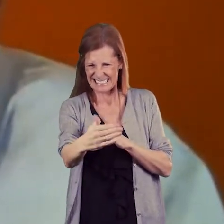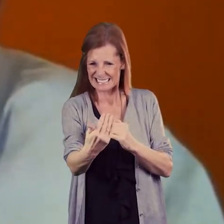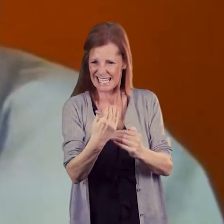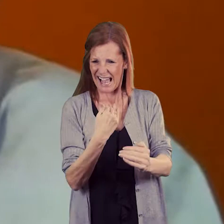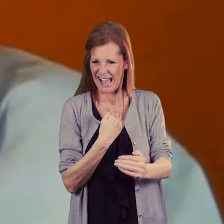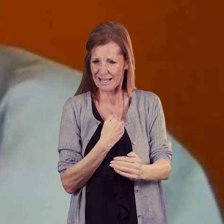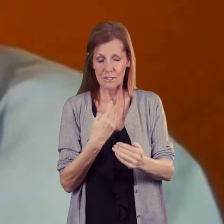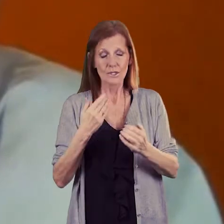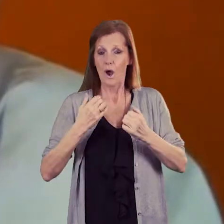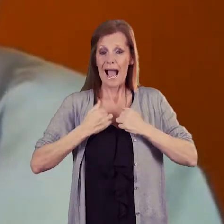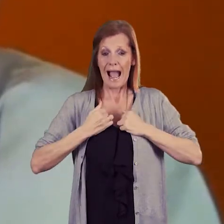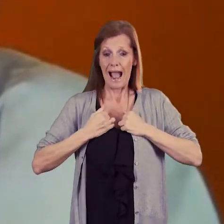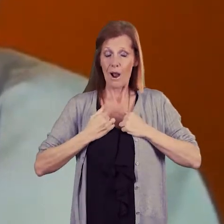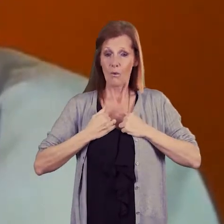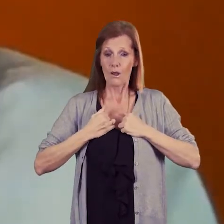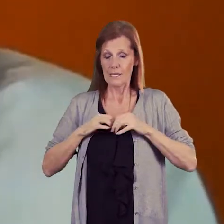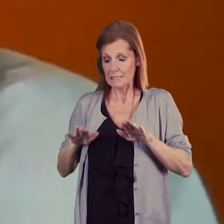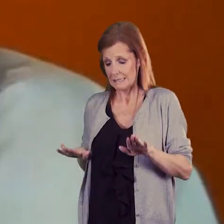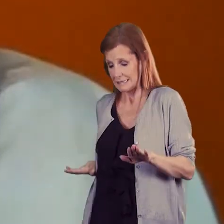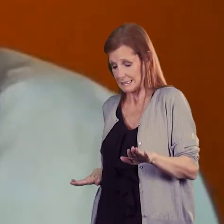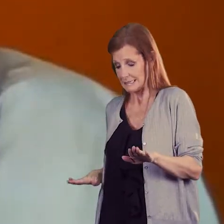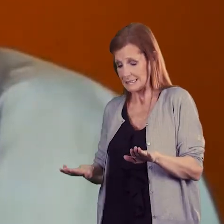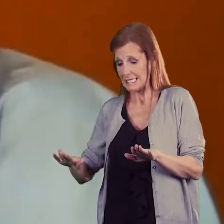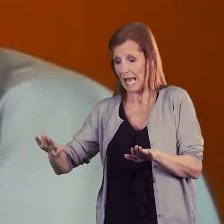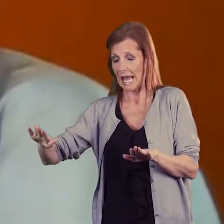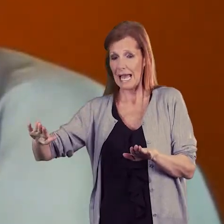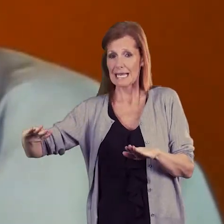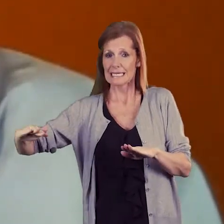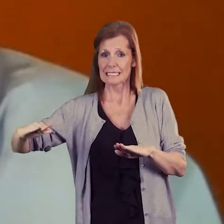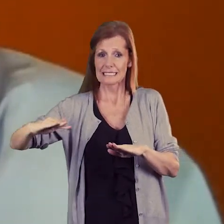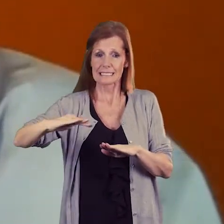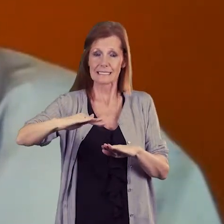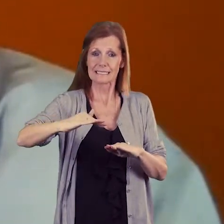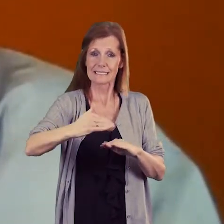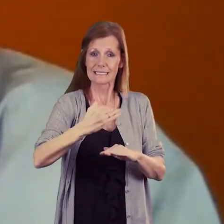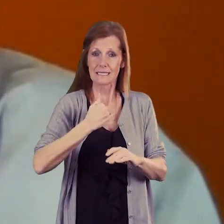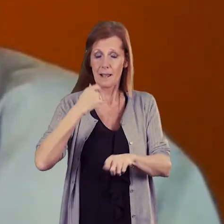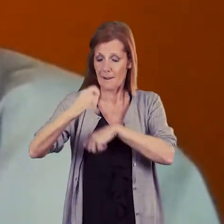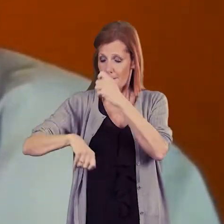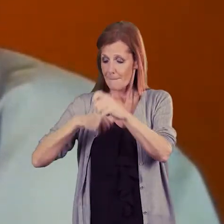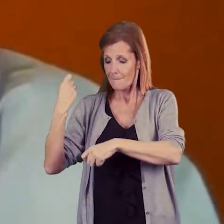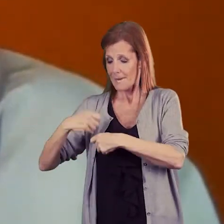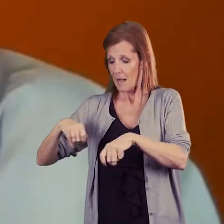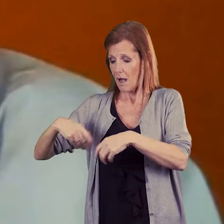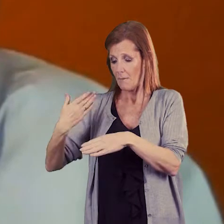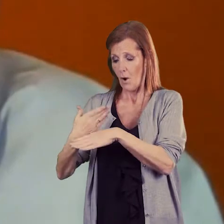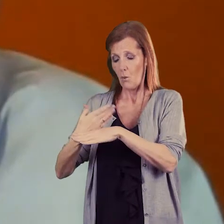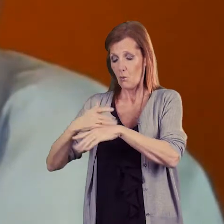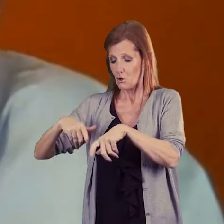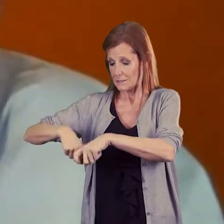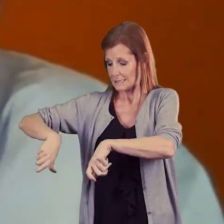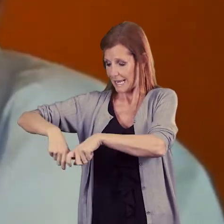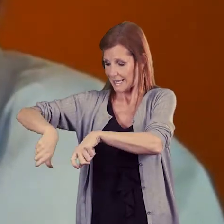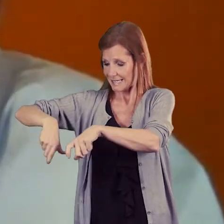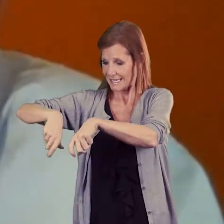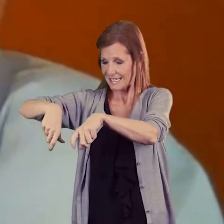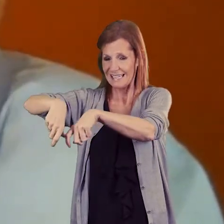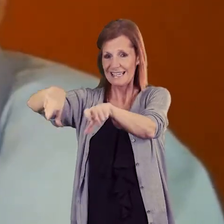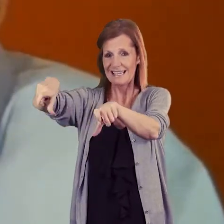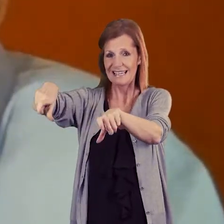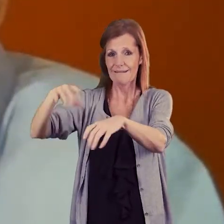one goes at the side of the building, and it's done in decking and is done as a garden feature. So you're actually, the